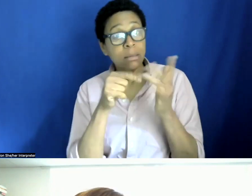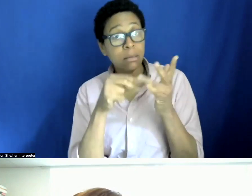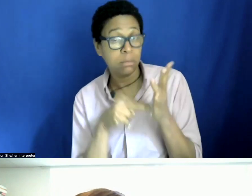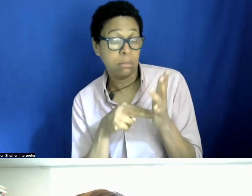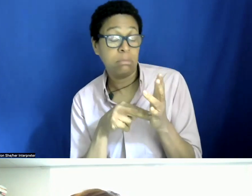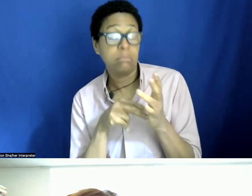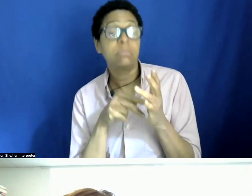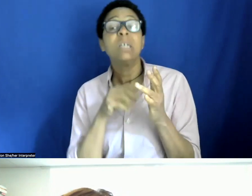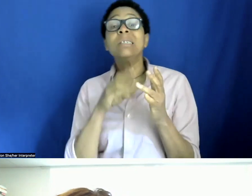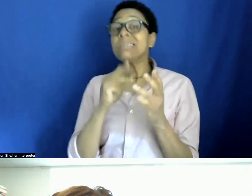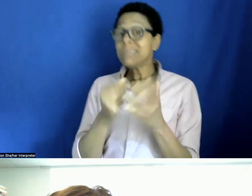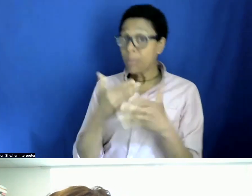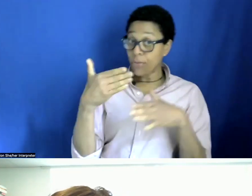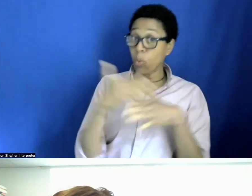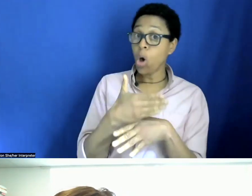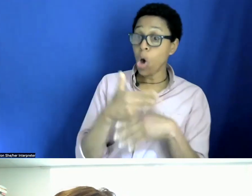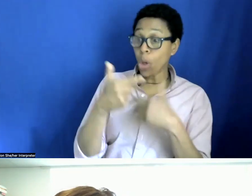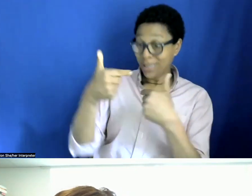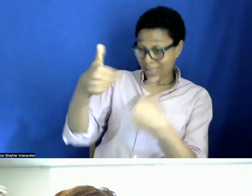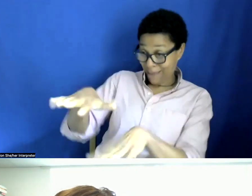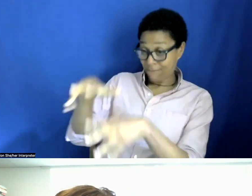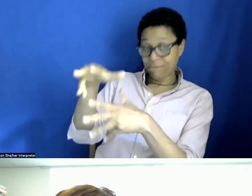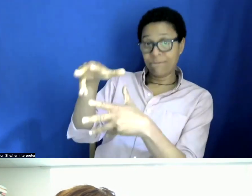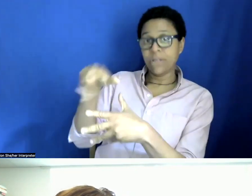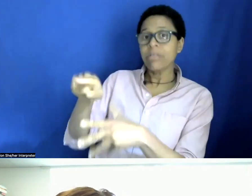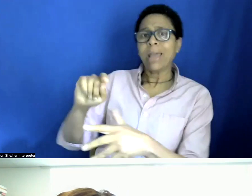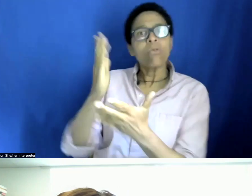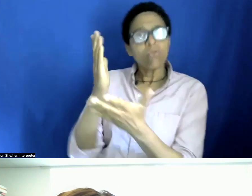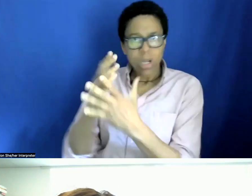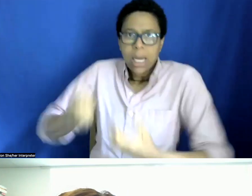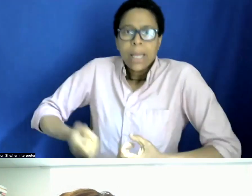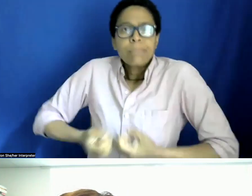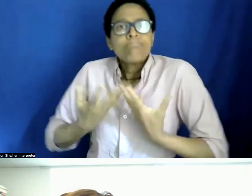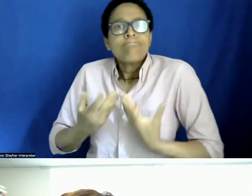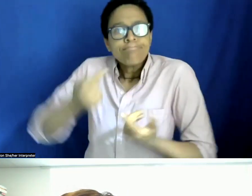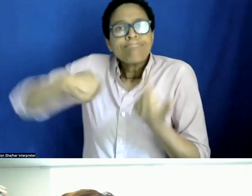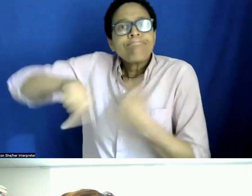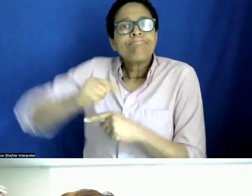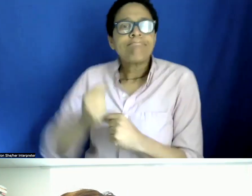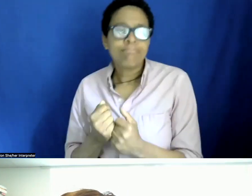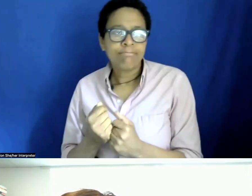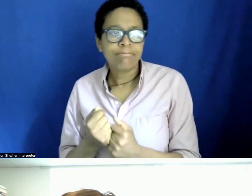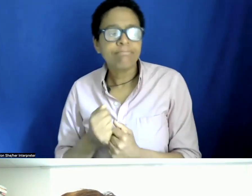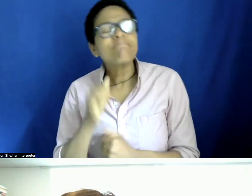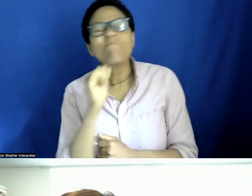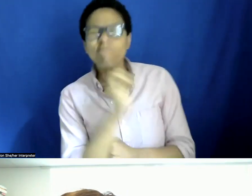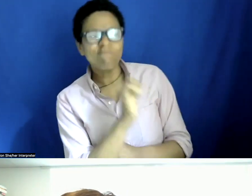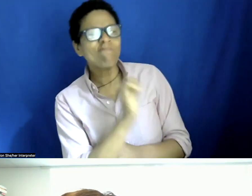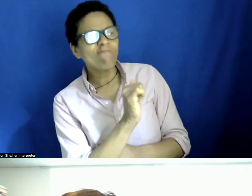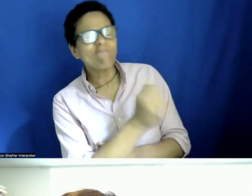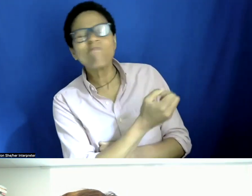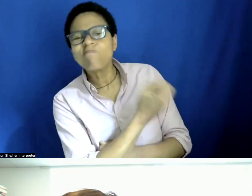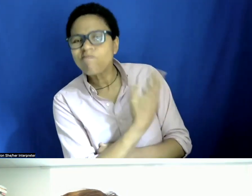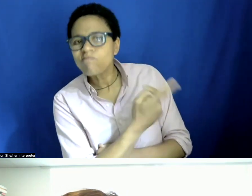were part of our inspiration from the beginning, weren't they? Yeah, I think that it was mainly, yeah, there was